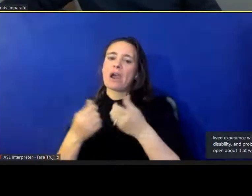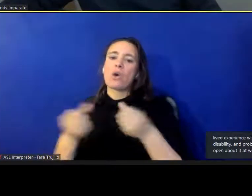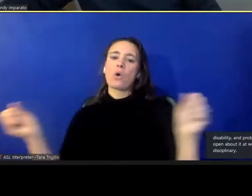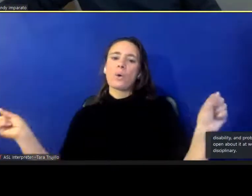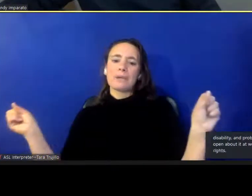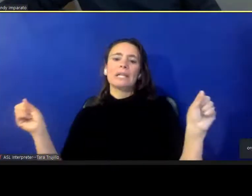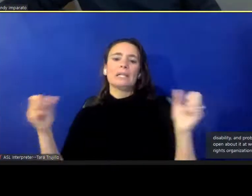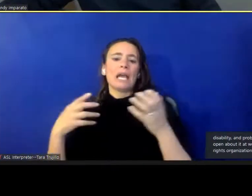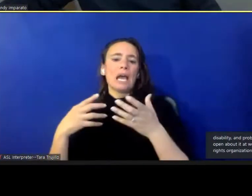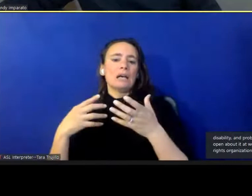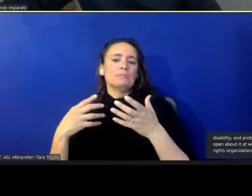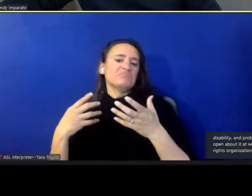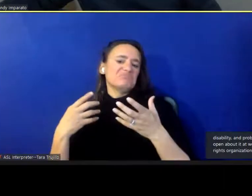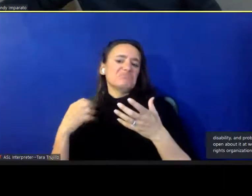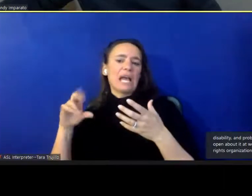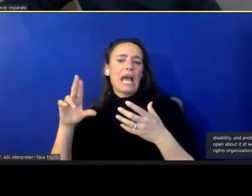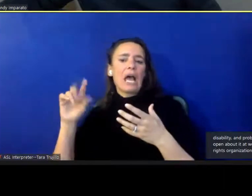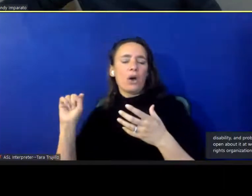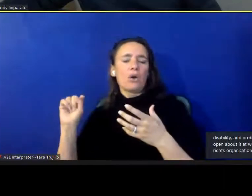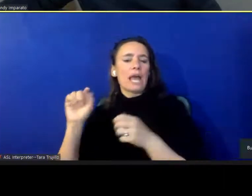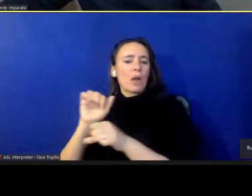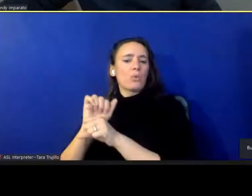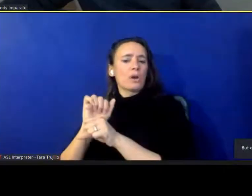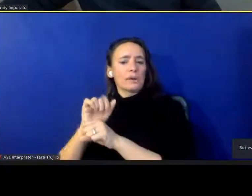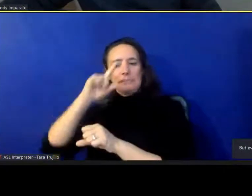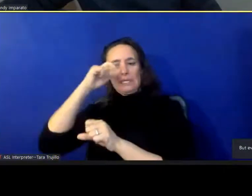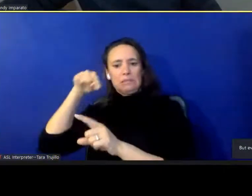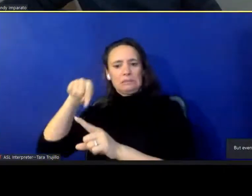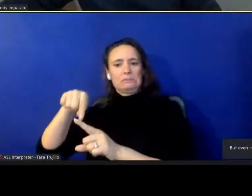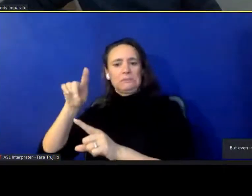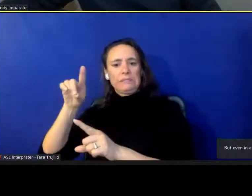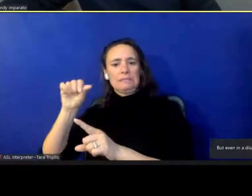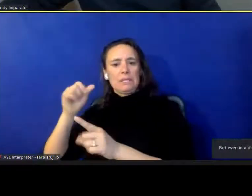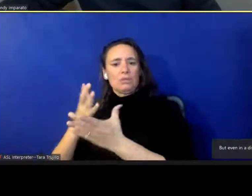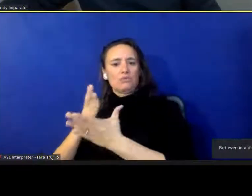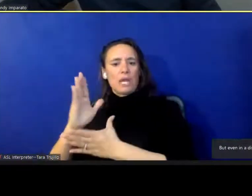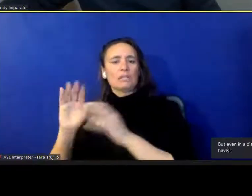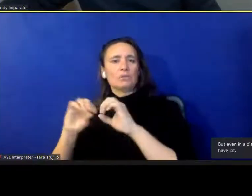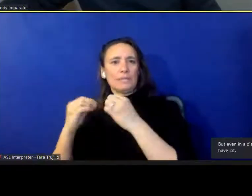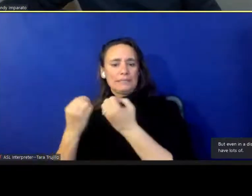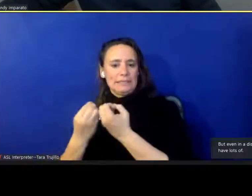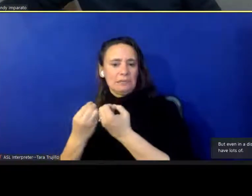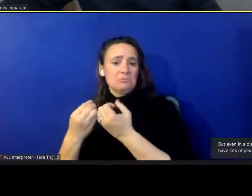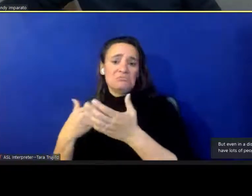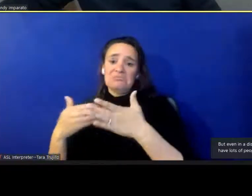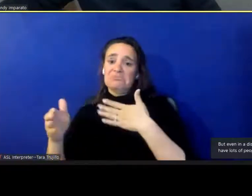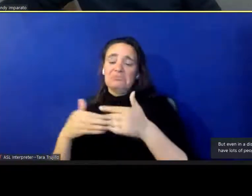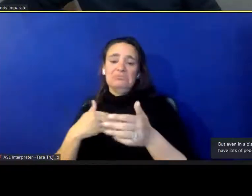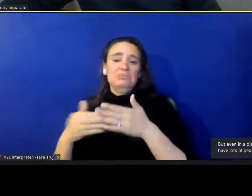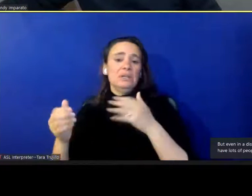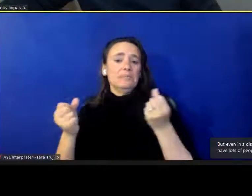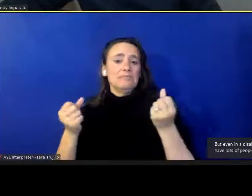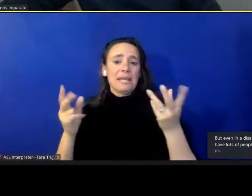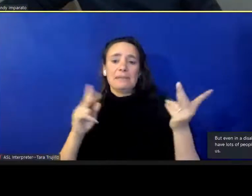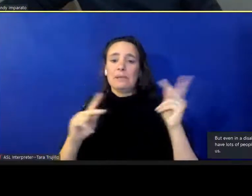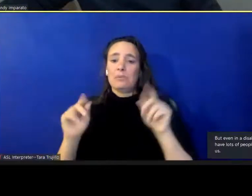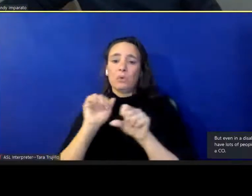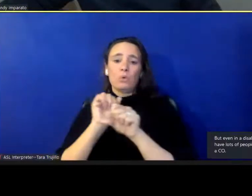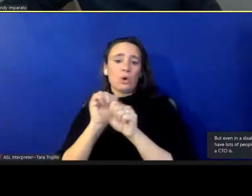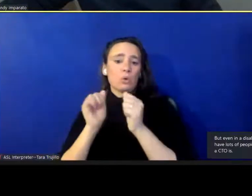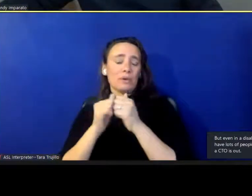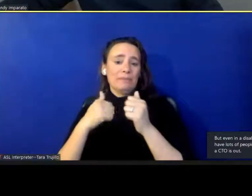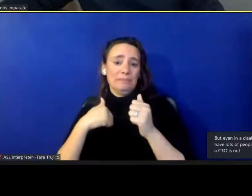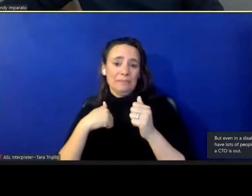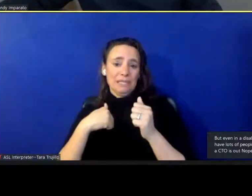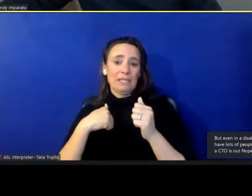rights organization. But even in a disability rights organization, I have lots of people who work for me with a CEO who's out